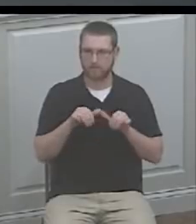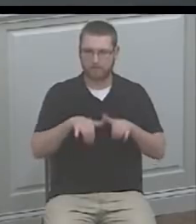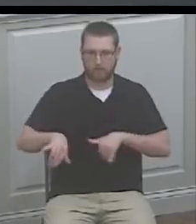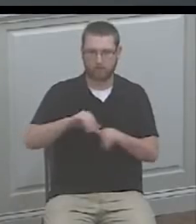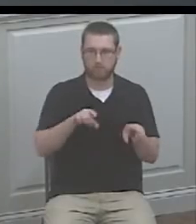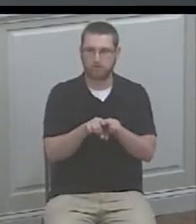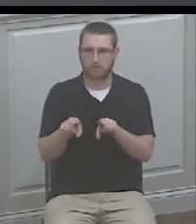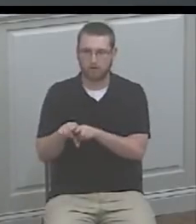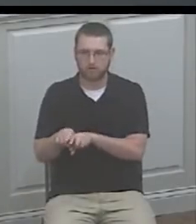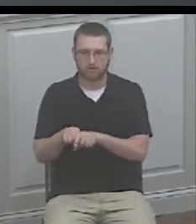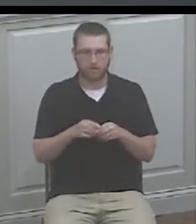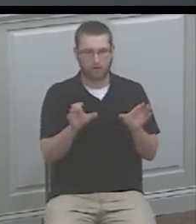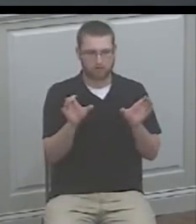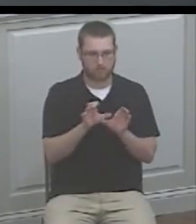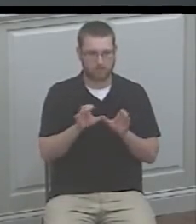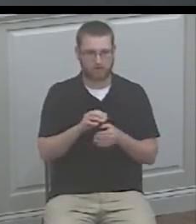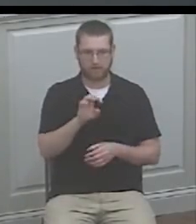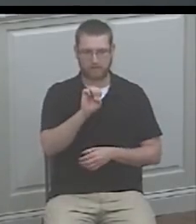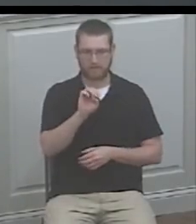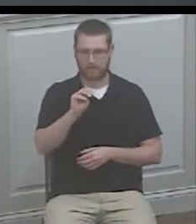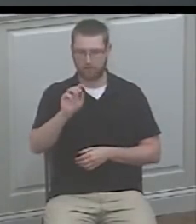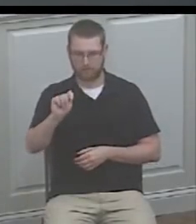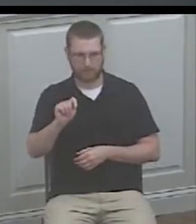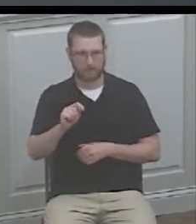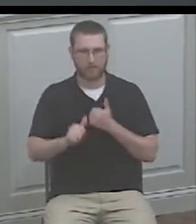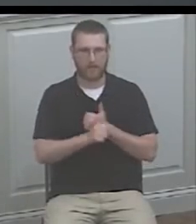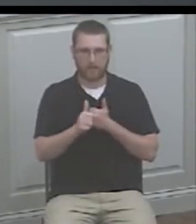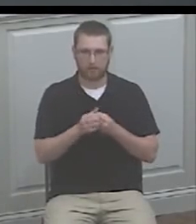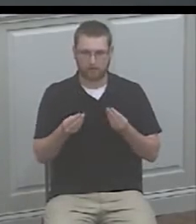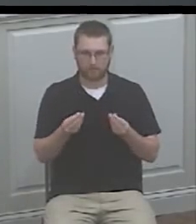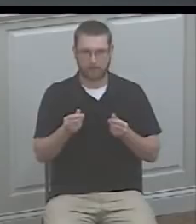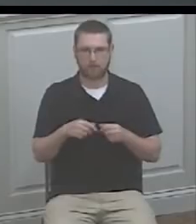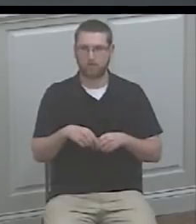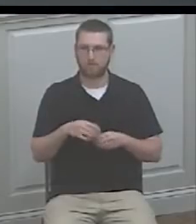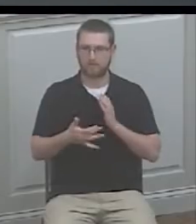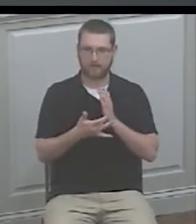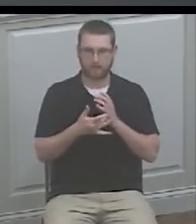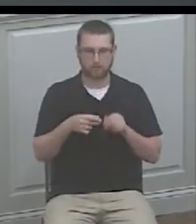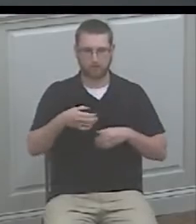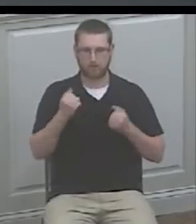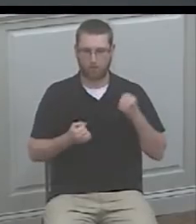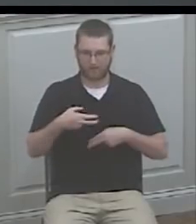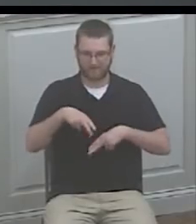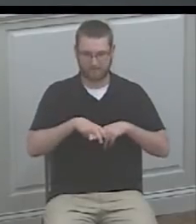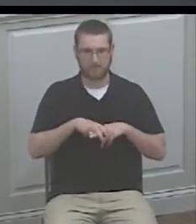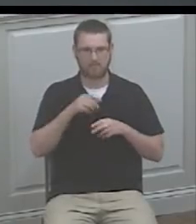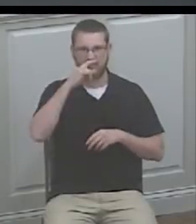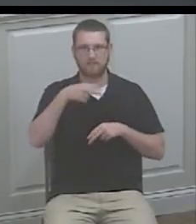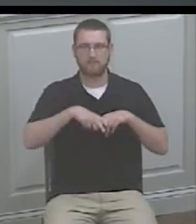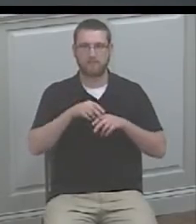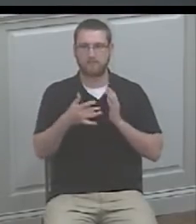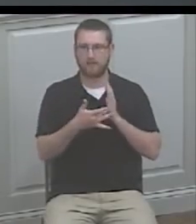expected to be or become certified an emergency medical technician, hazardous materials technician, and car seat technician on top of their professional firefighter